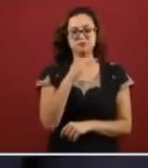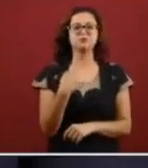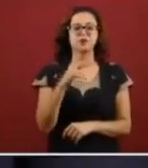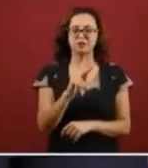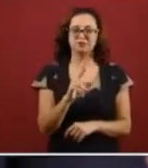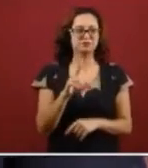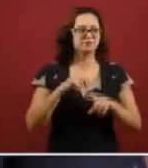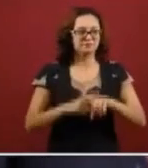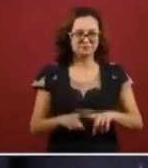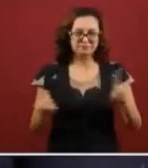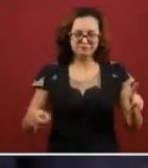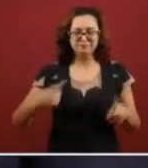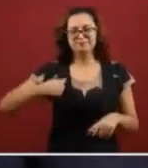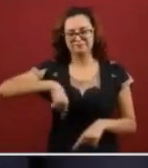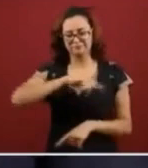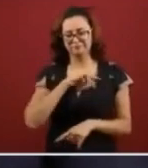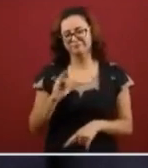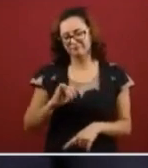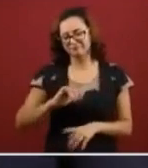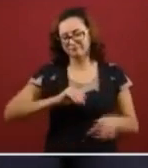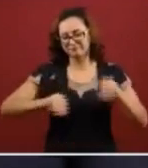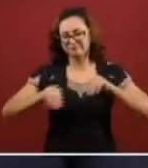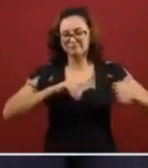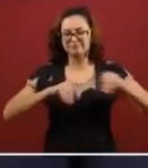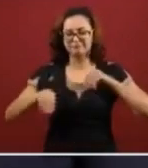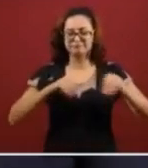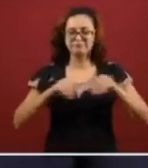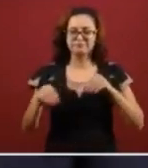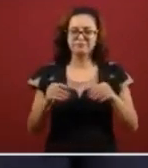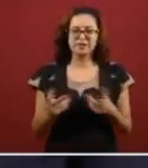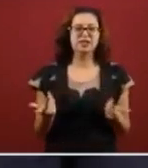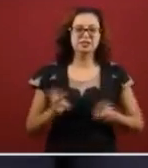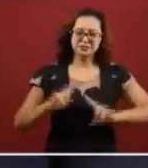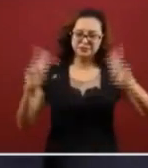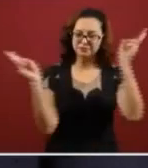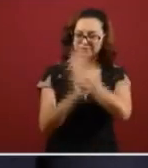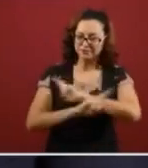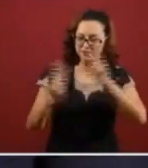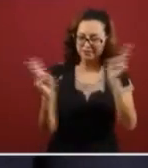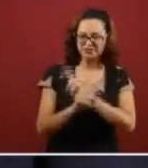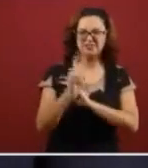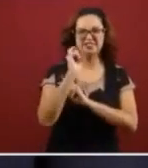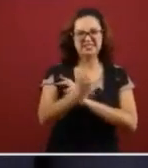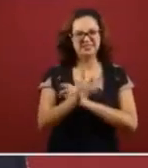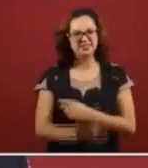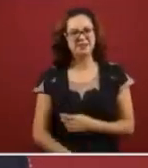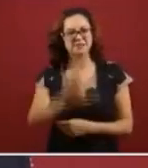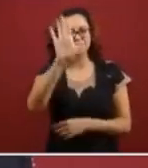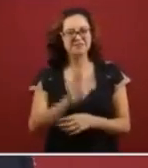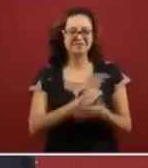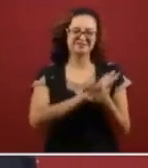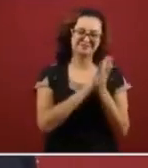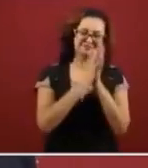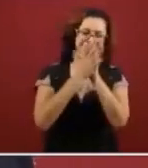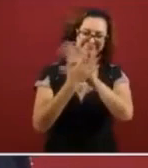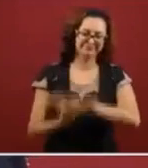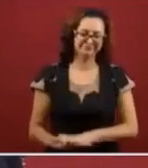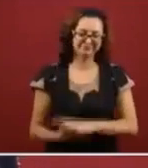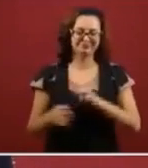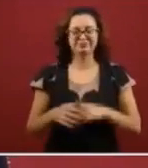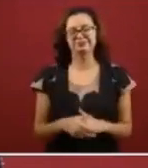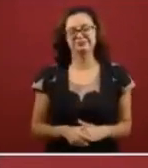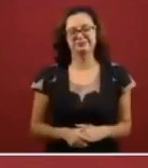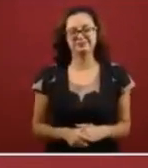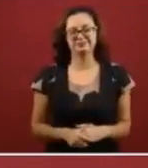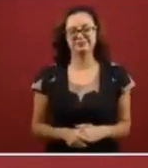But there is movement. Este, hay vientos de transformación, you can feel the winds of transformation and